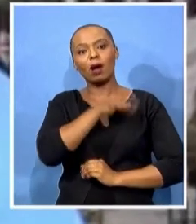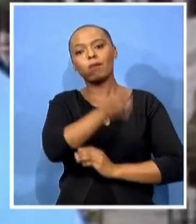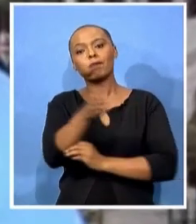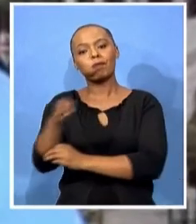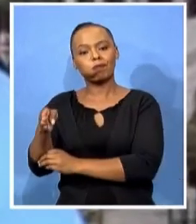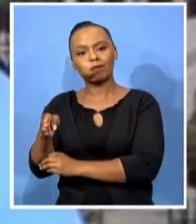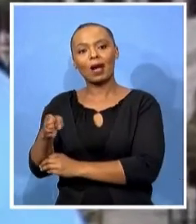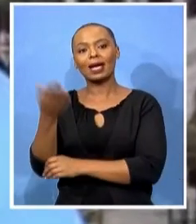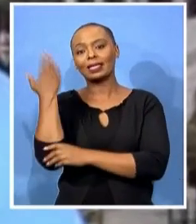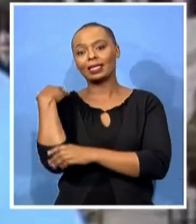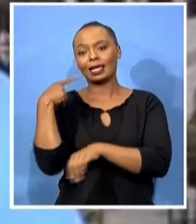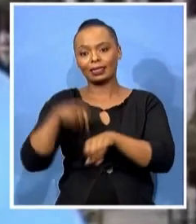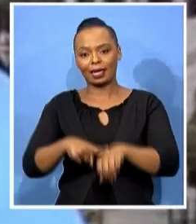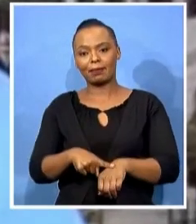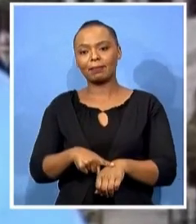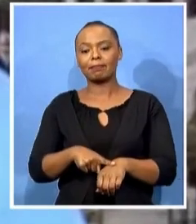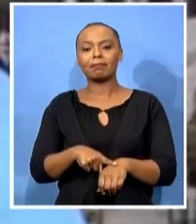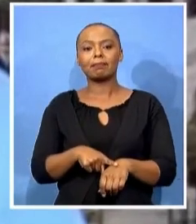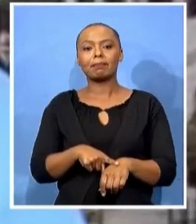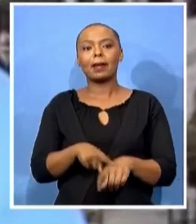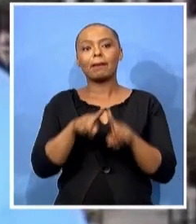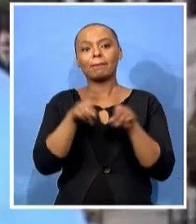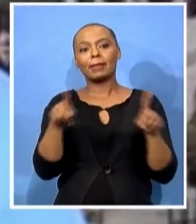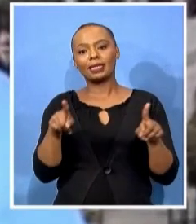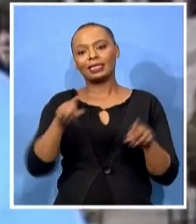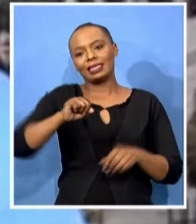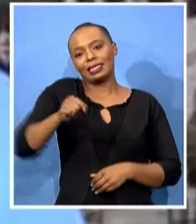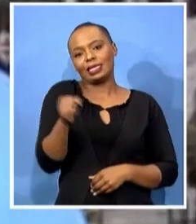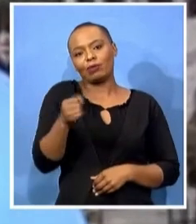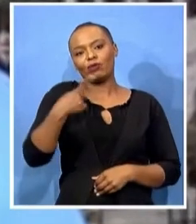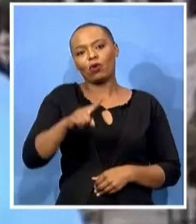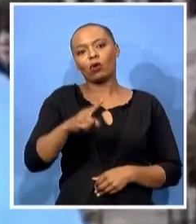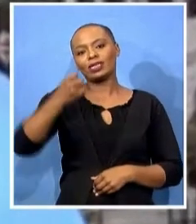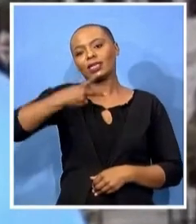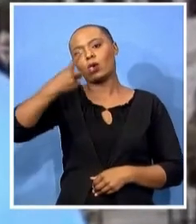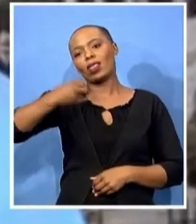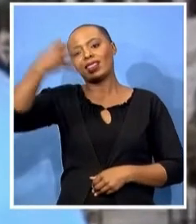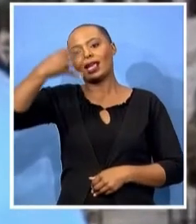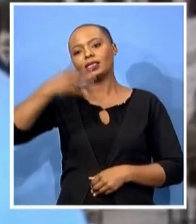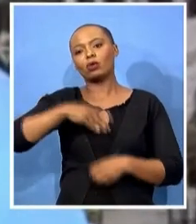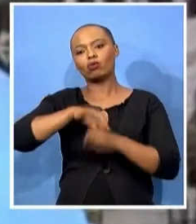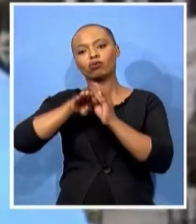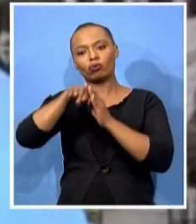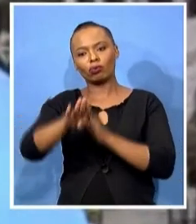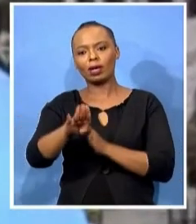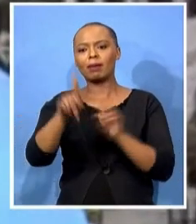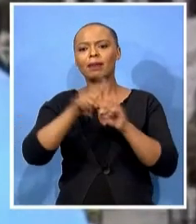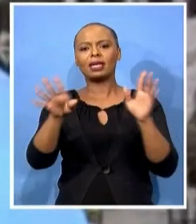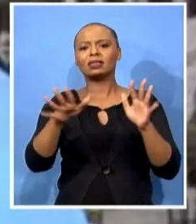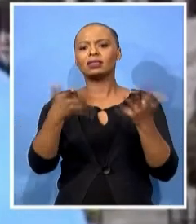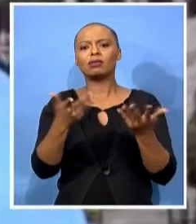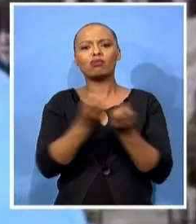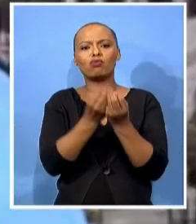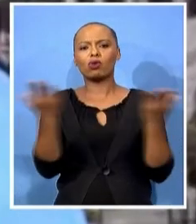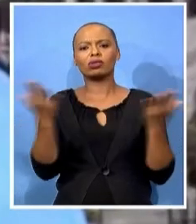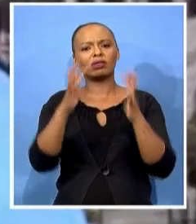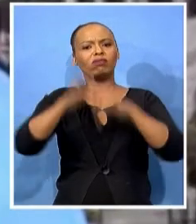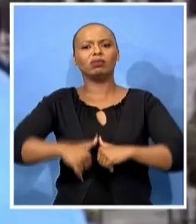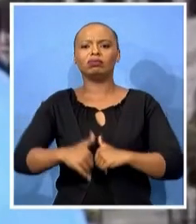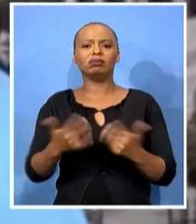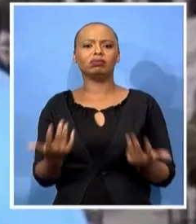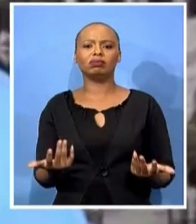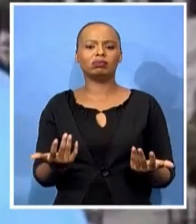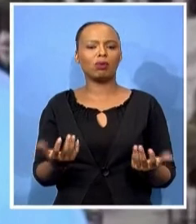kept for a second or third wave. Now it was being demolished, most of them. Now the question is, how much will it